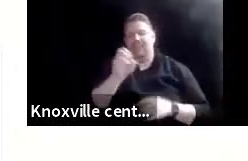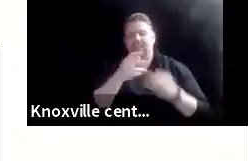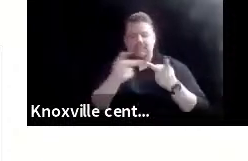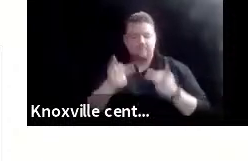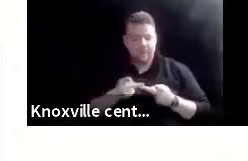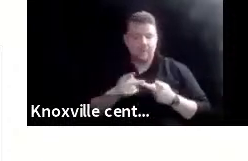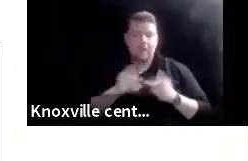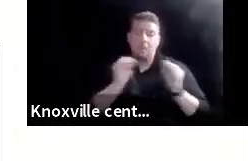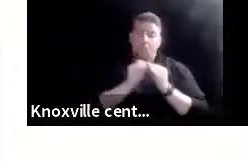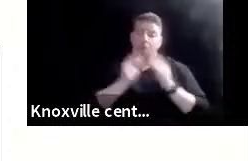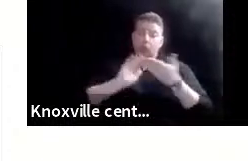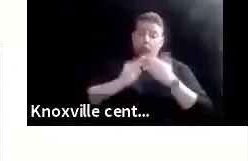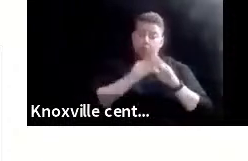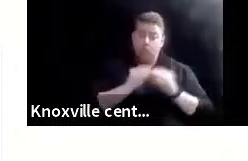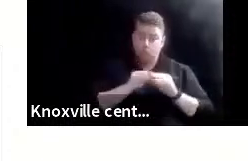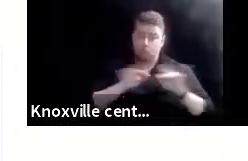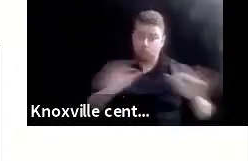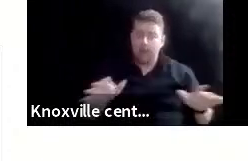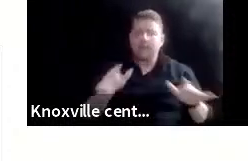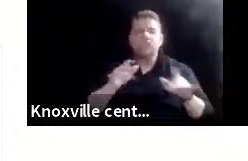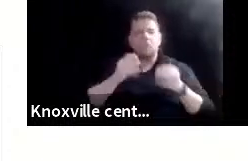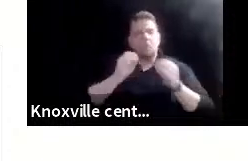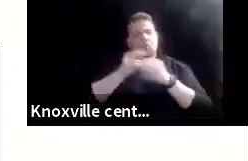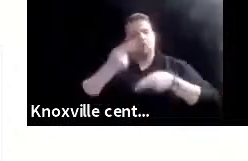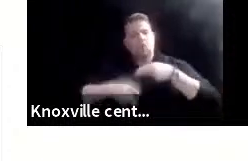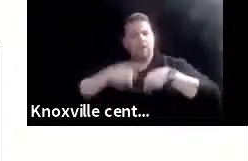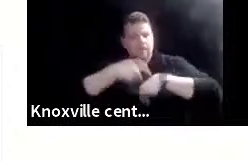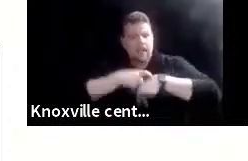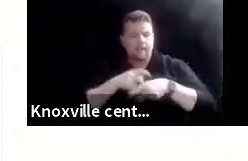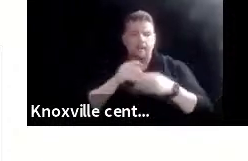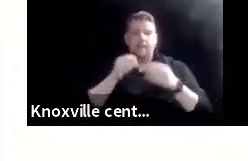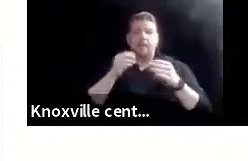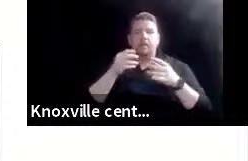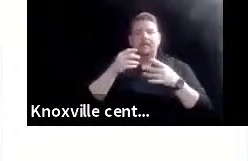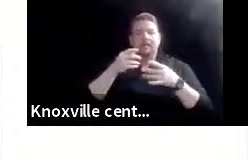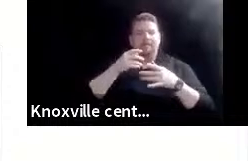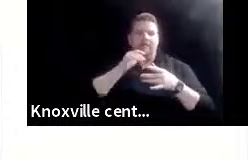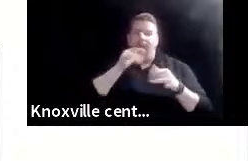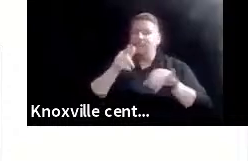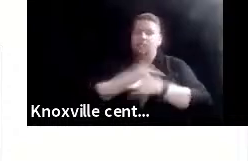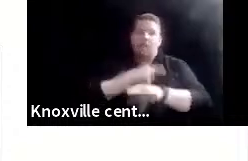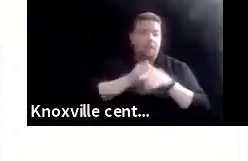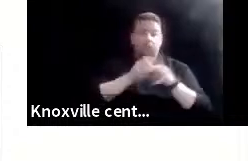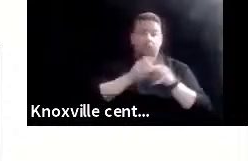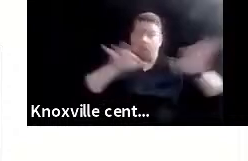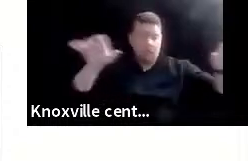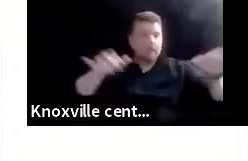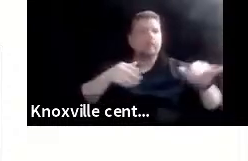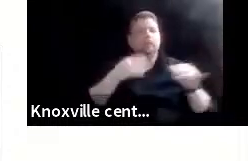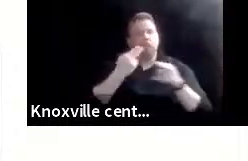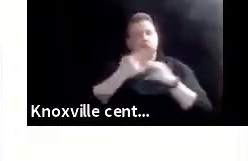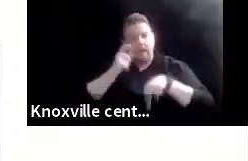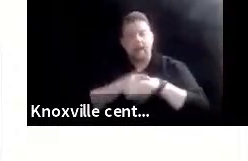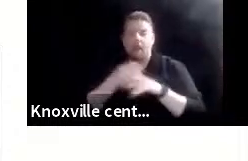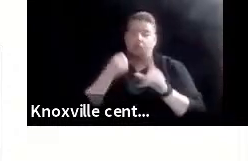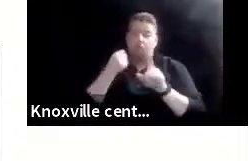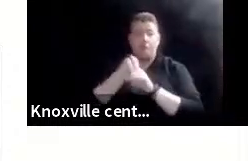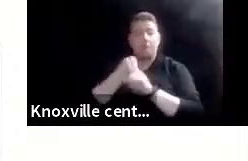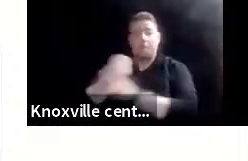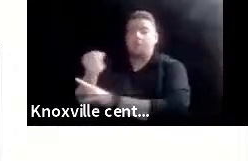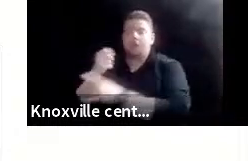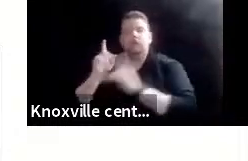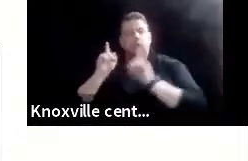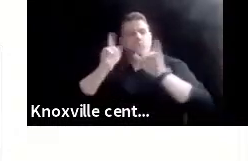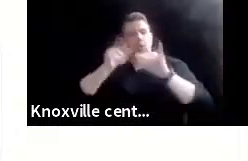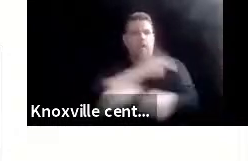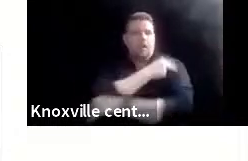community spread, it just takes a shorter amount of time. It takes a shorter amount of time to hit the hospitals. And